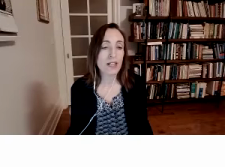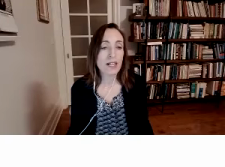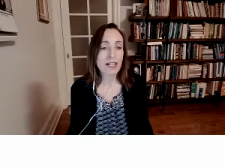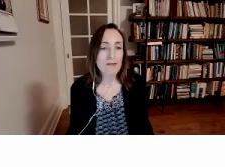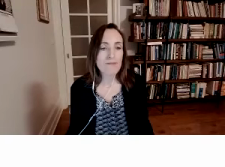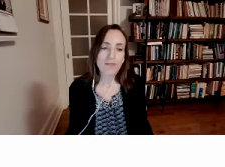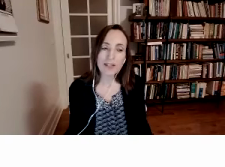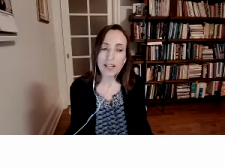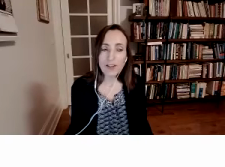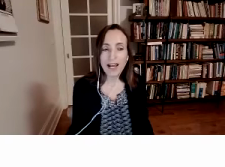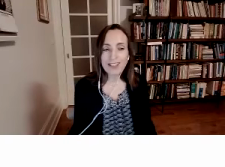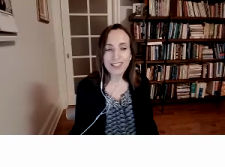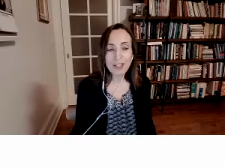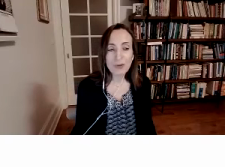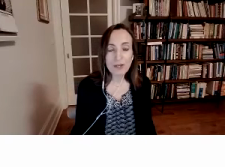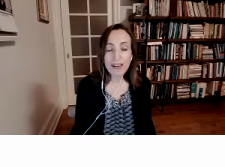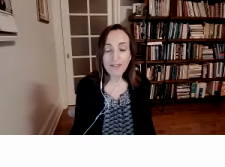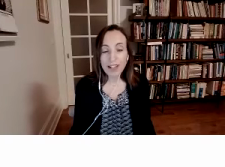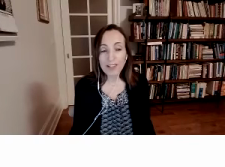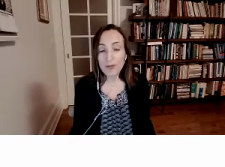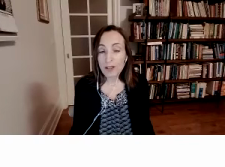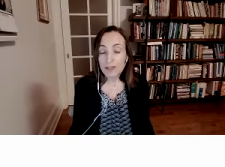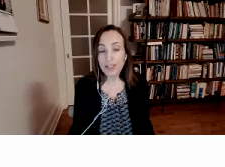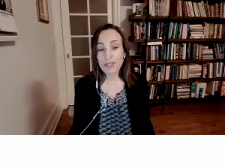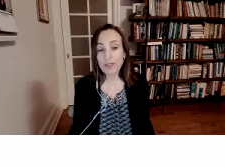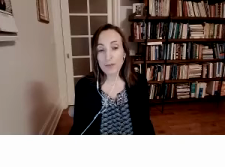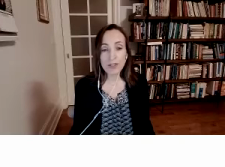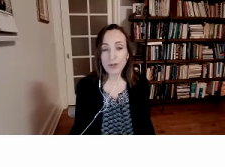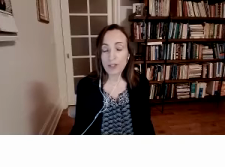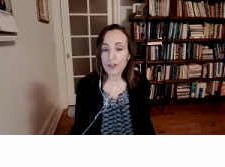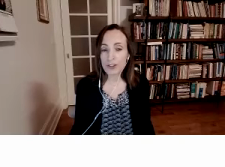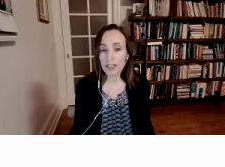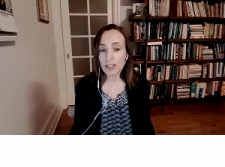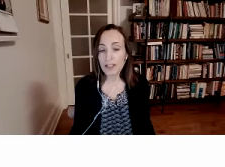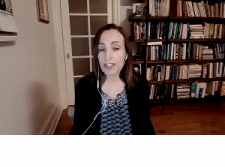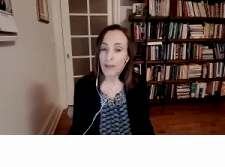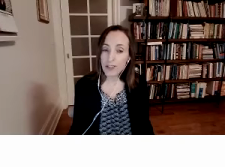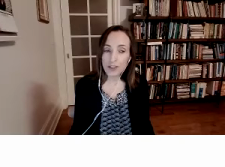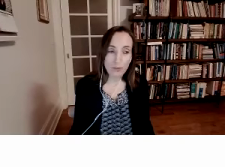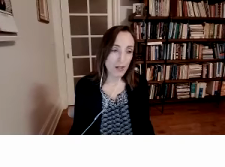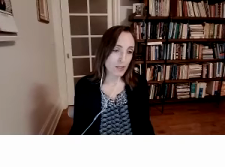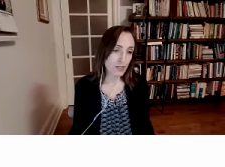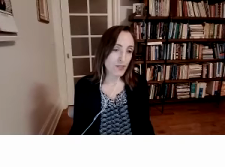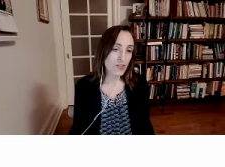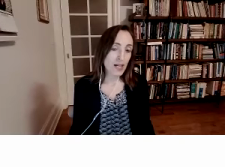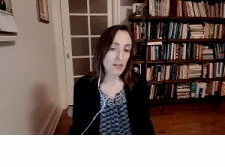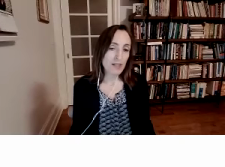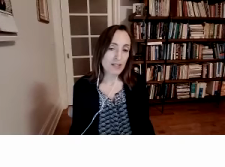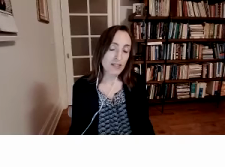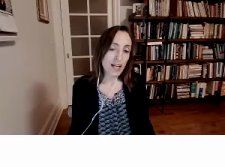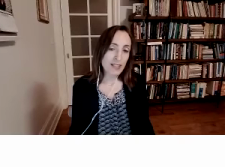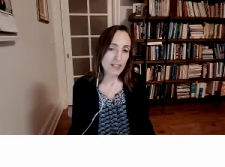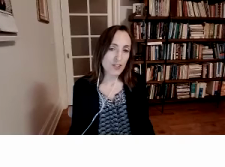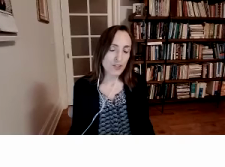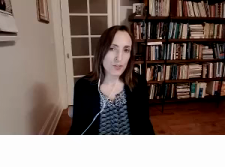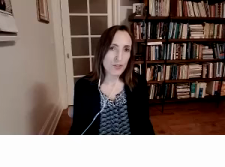context. On the other hand, we may find stronger effects of information structure on the imagined prominence, because